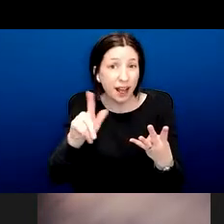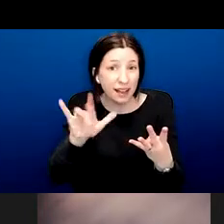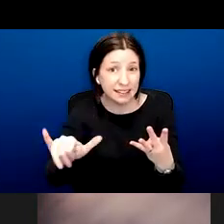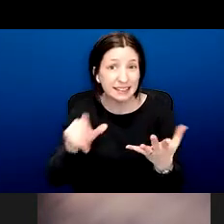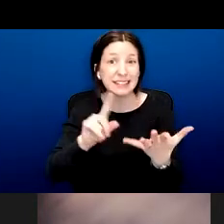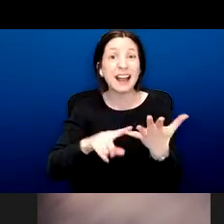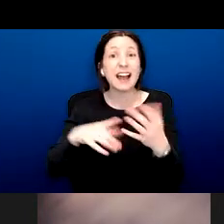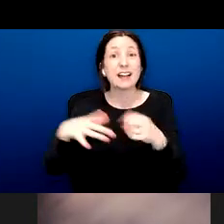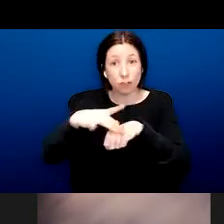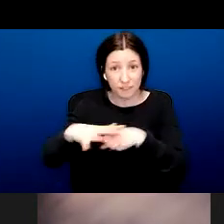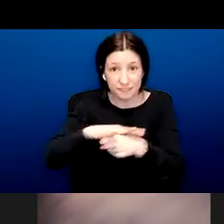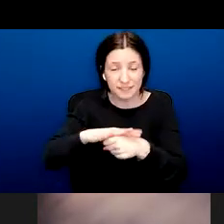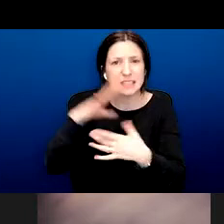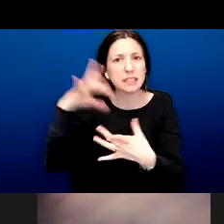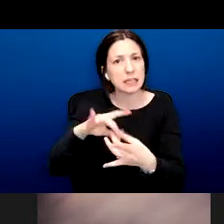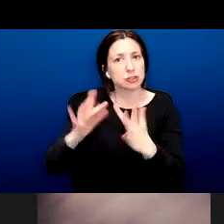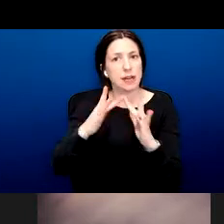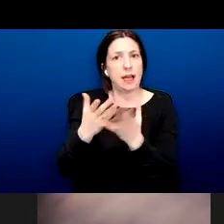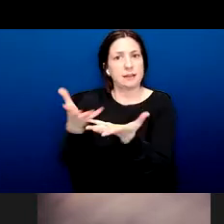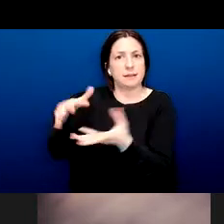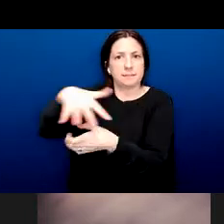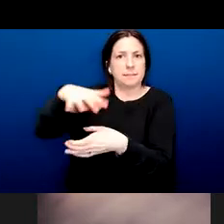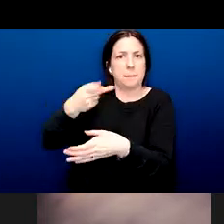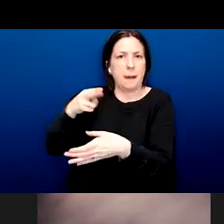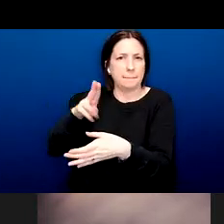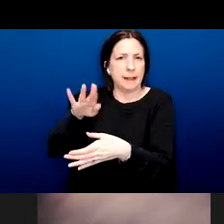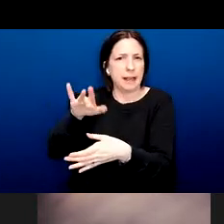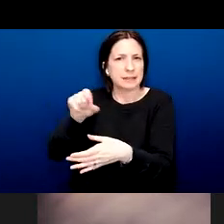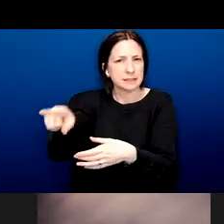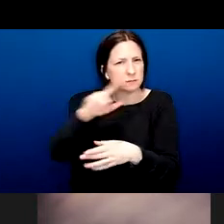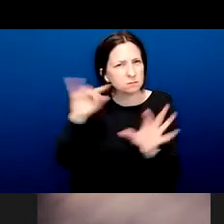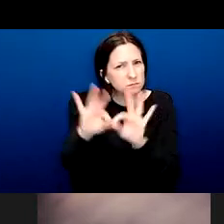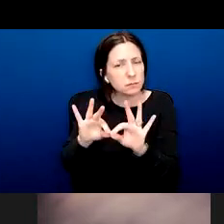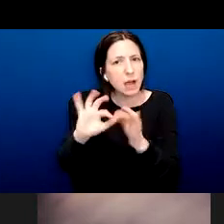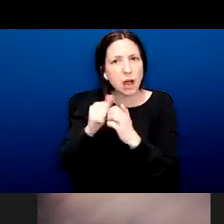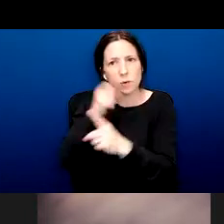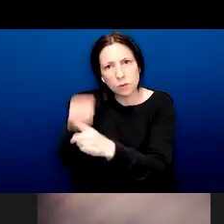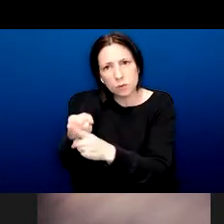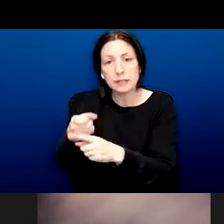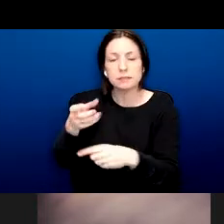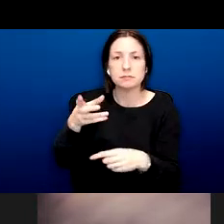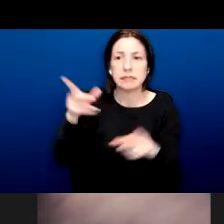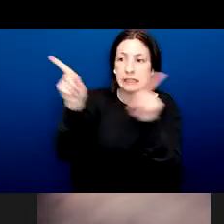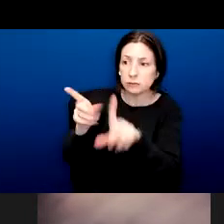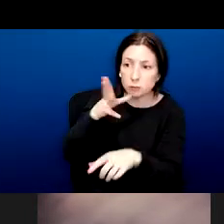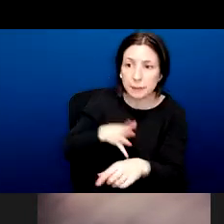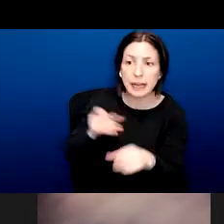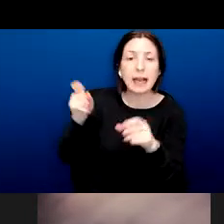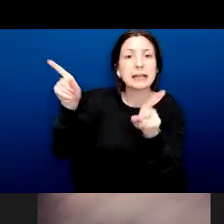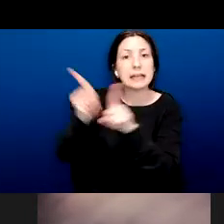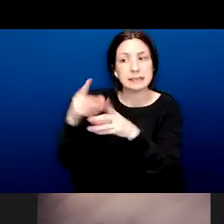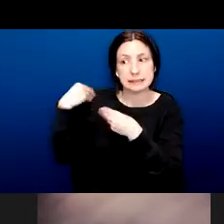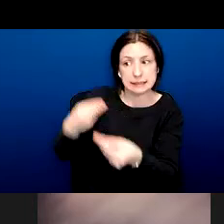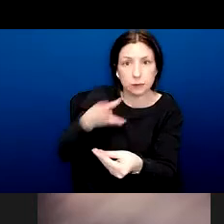is really useful for looking at issues that affect Indian women and women of Indian descent across digital South Asian